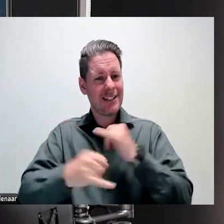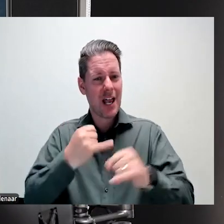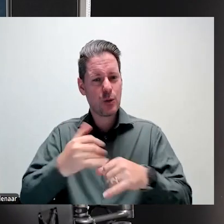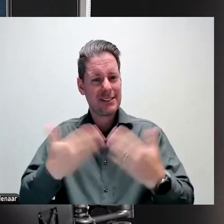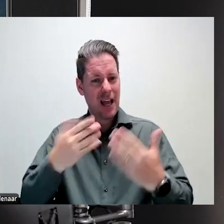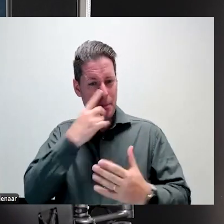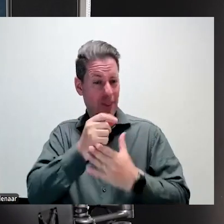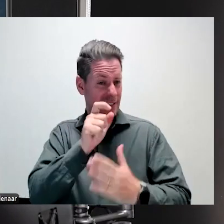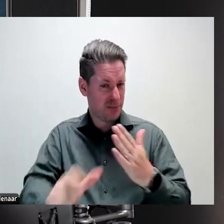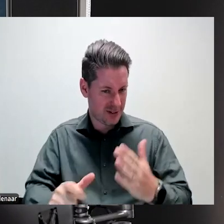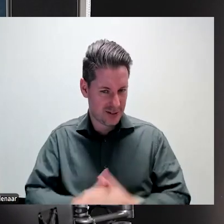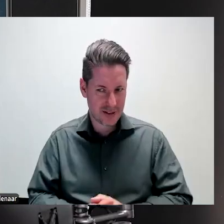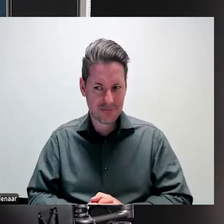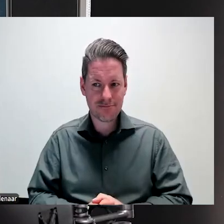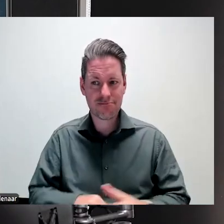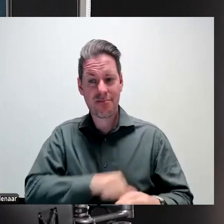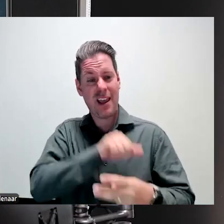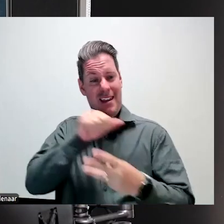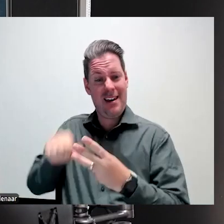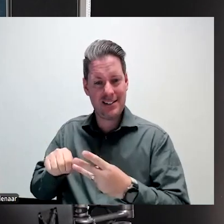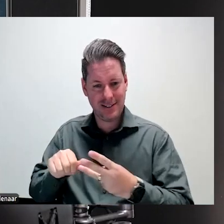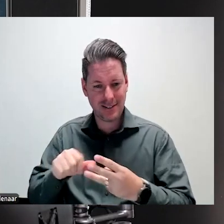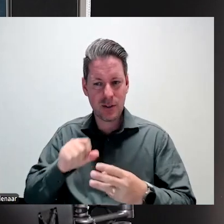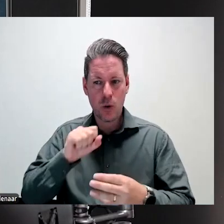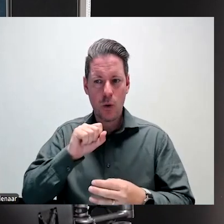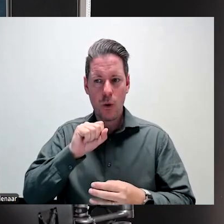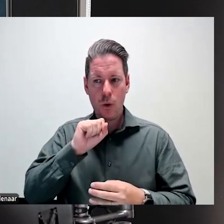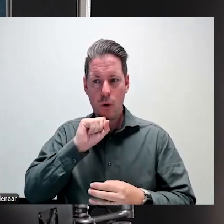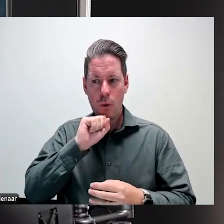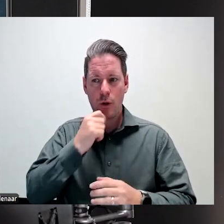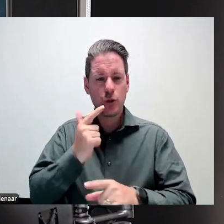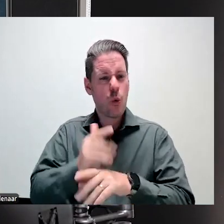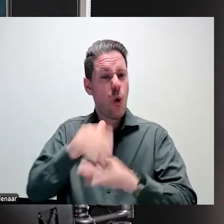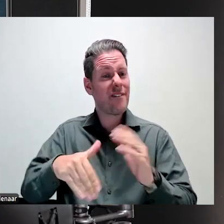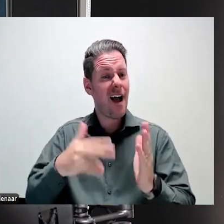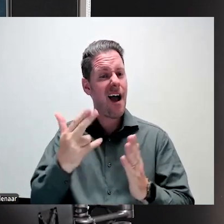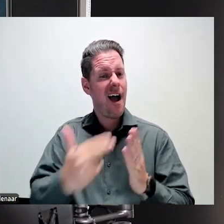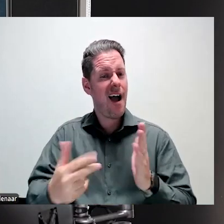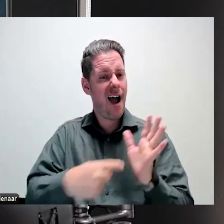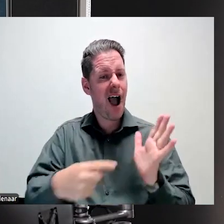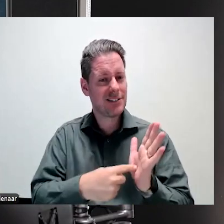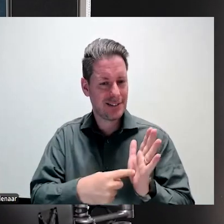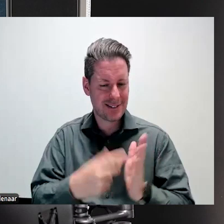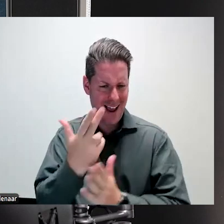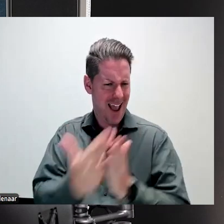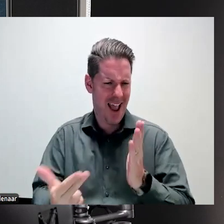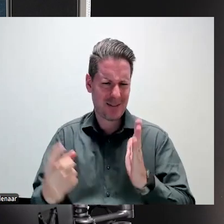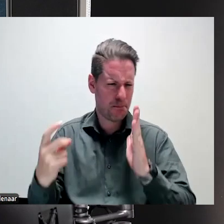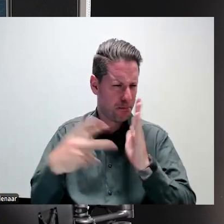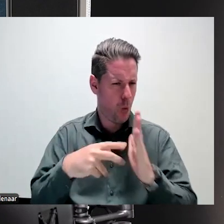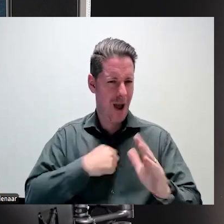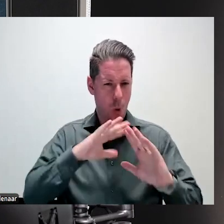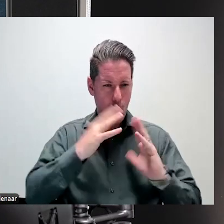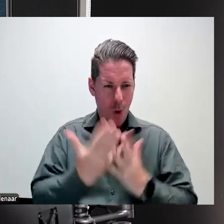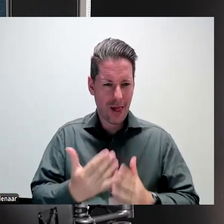the next we're going to be talking about art. Art has an important part in our world. It's been a part of cultures for tens